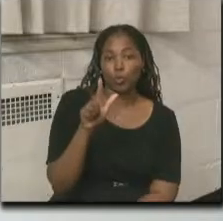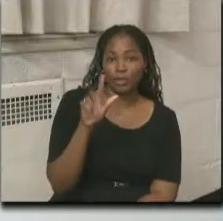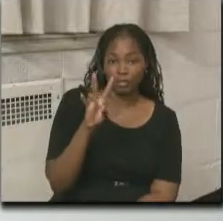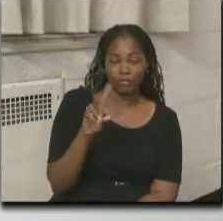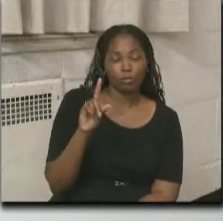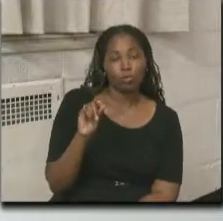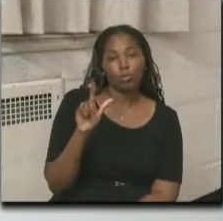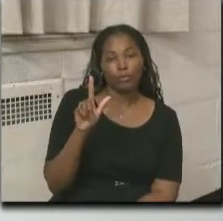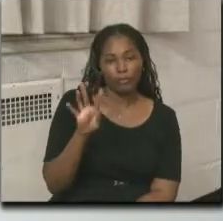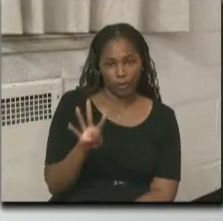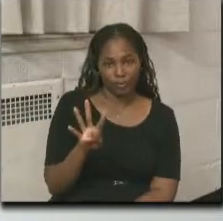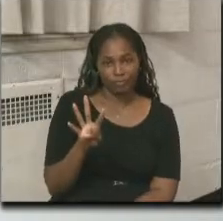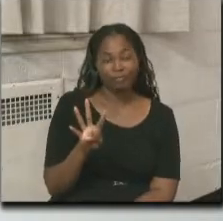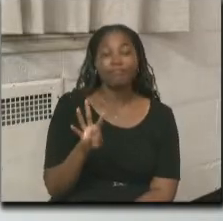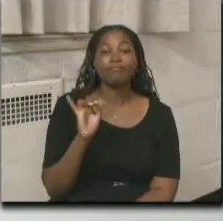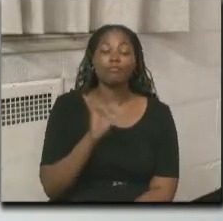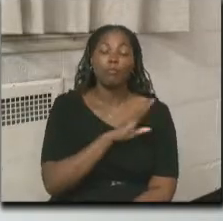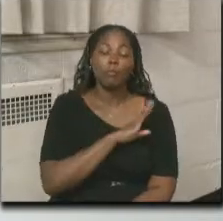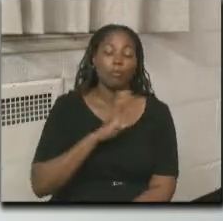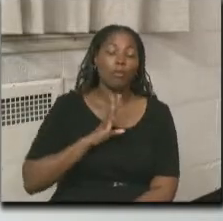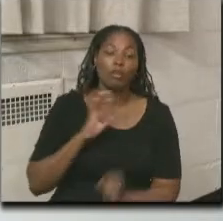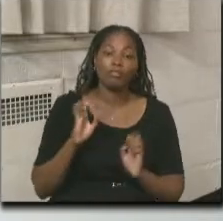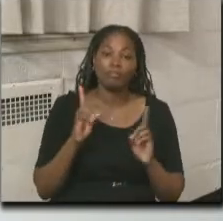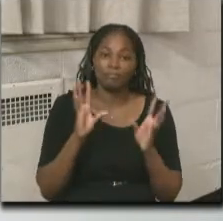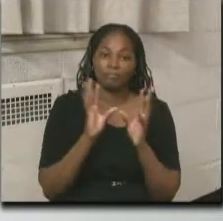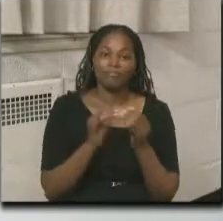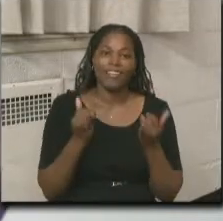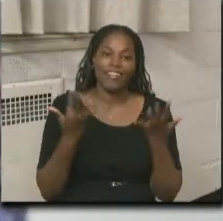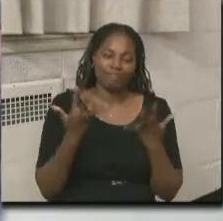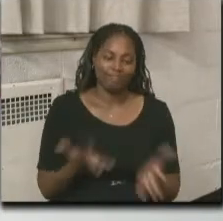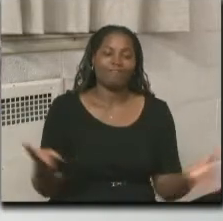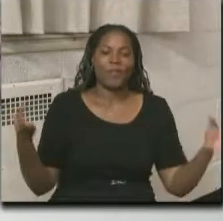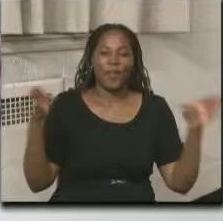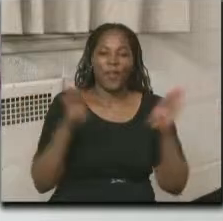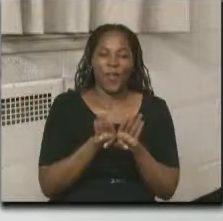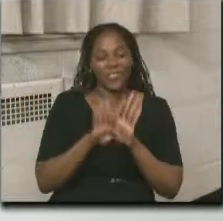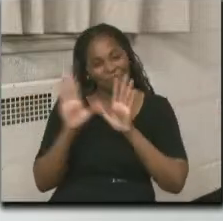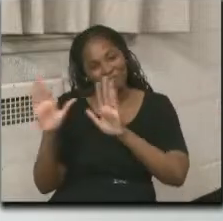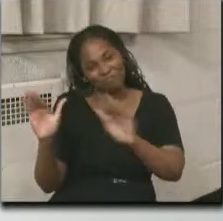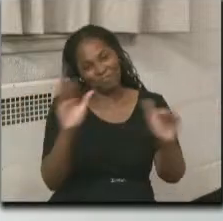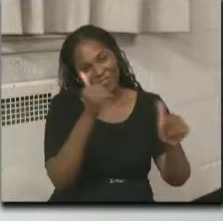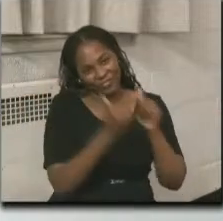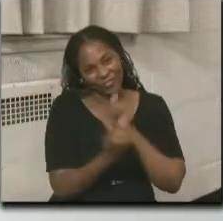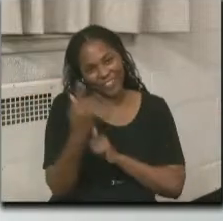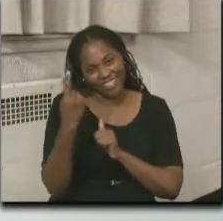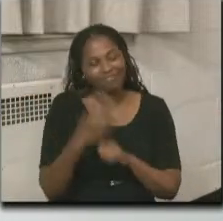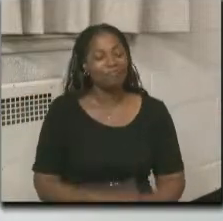2024 Board of Education meeting is adjourned. And goodbye, everybody.